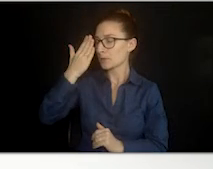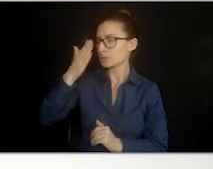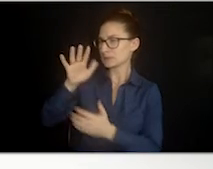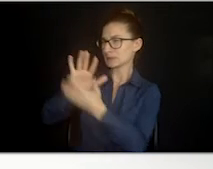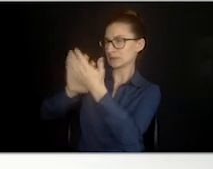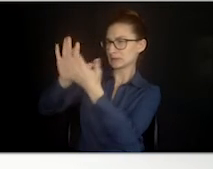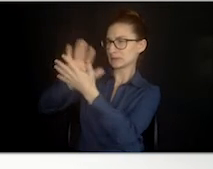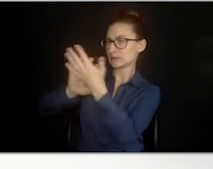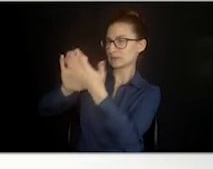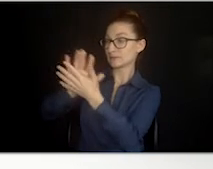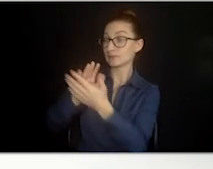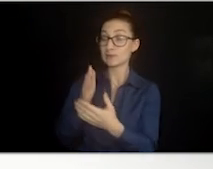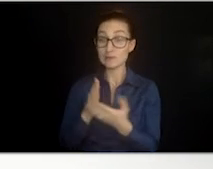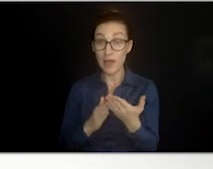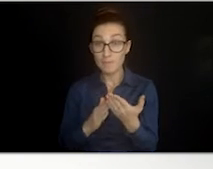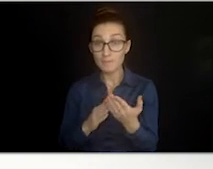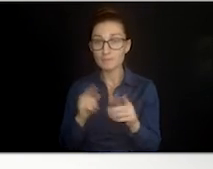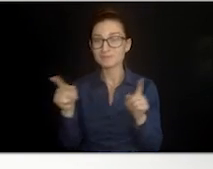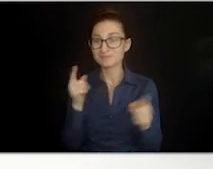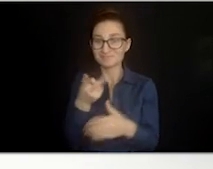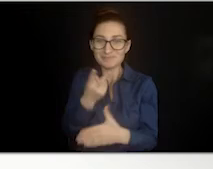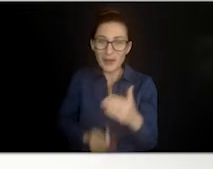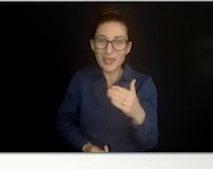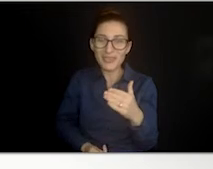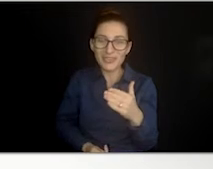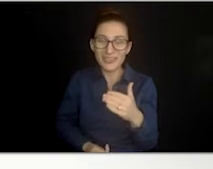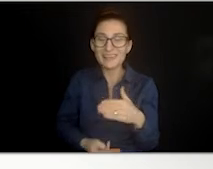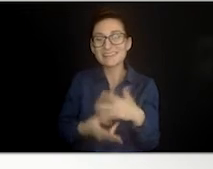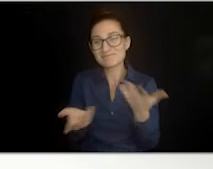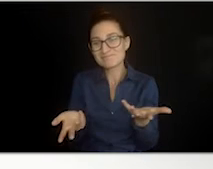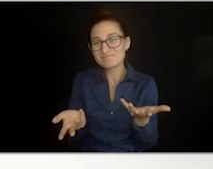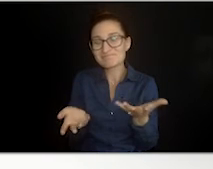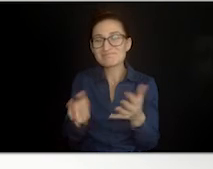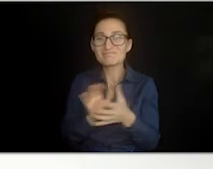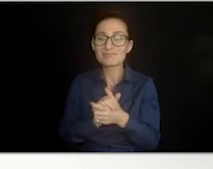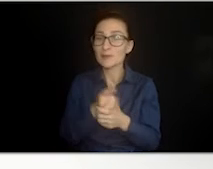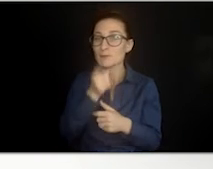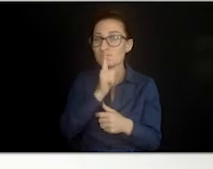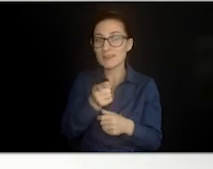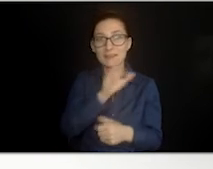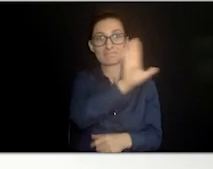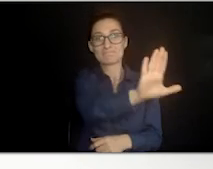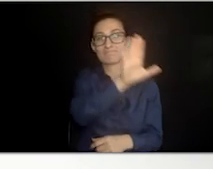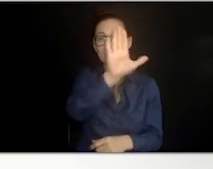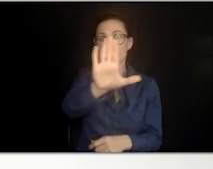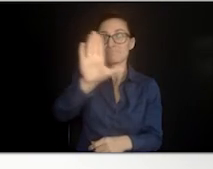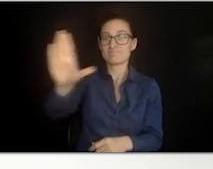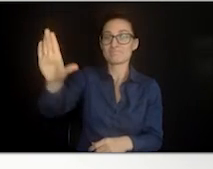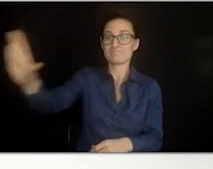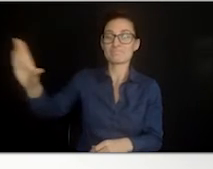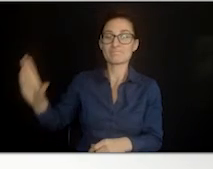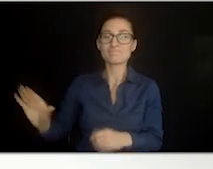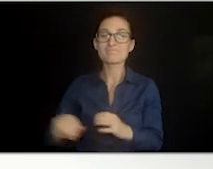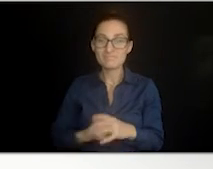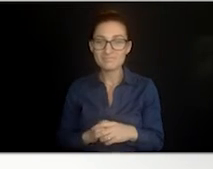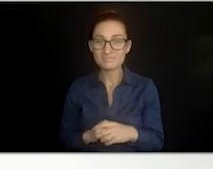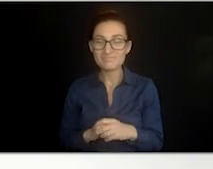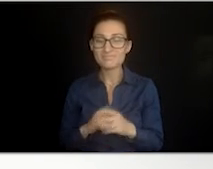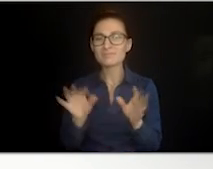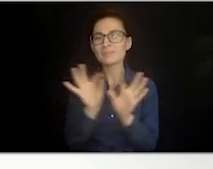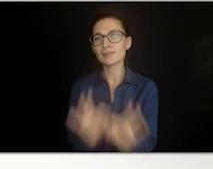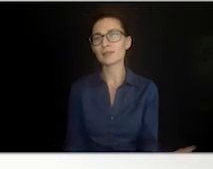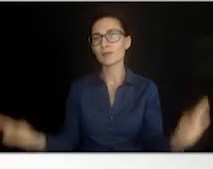near items. Some students have difficulty seeing both. So it's very important that